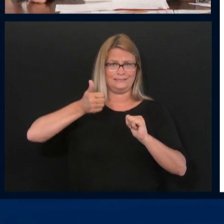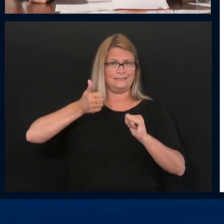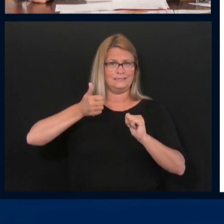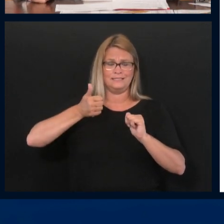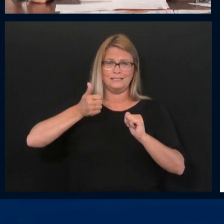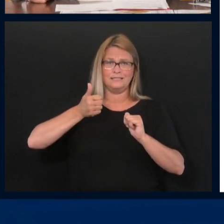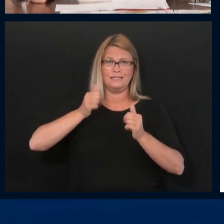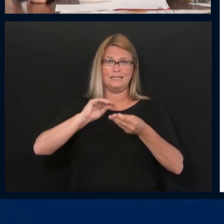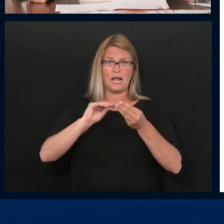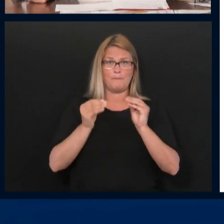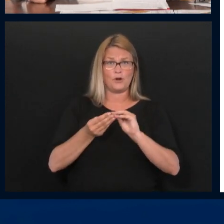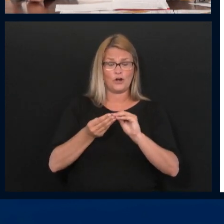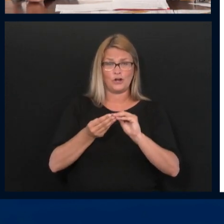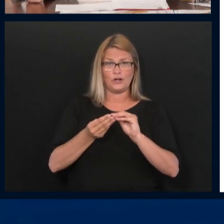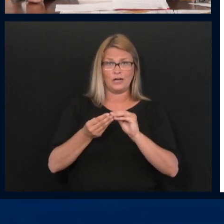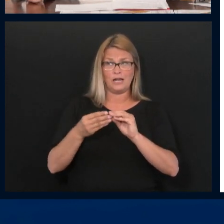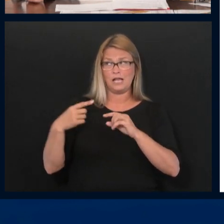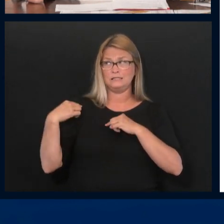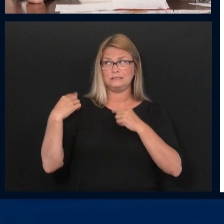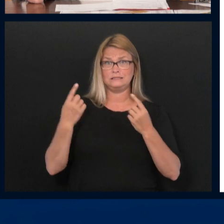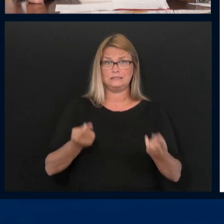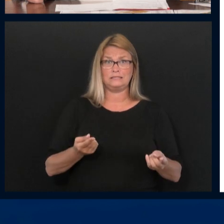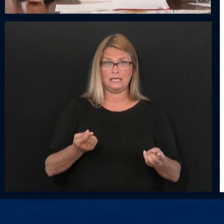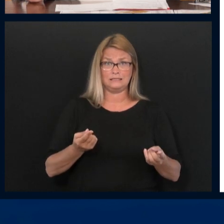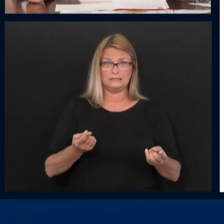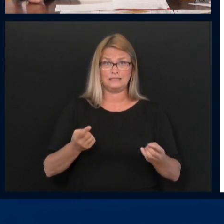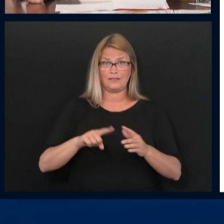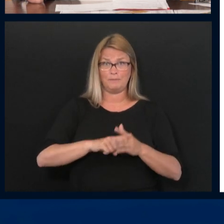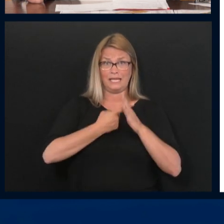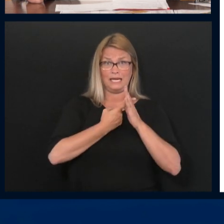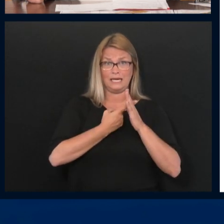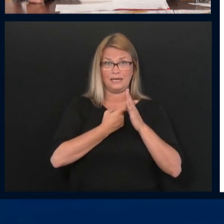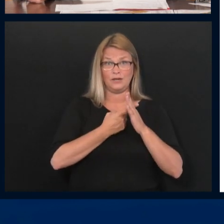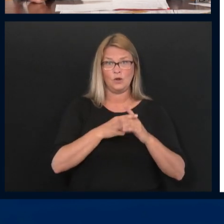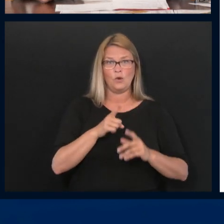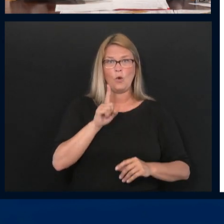cumulative number that we have had to date. It's